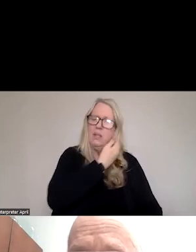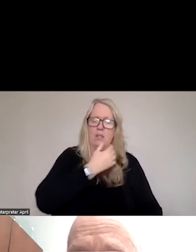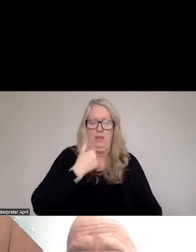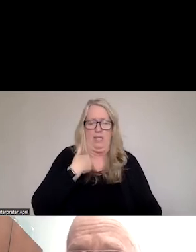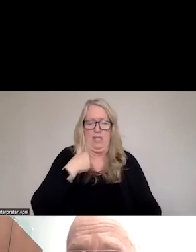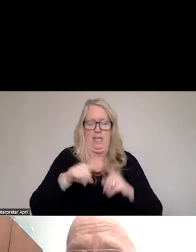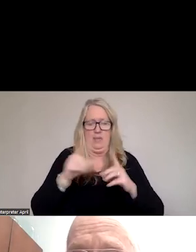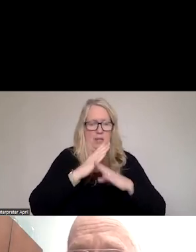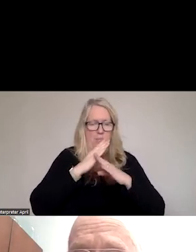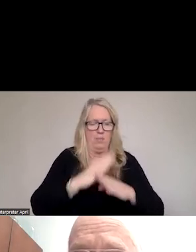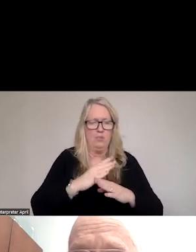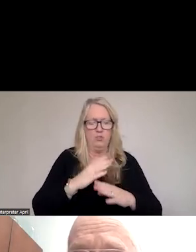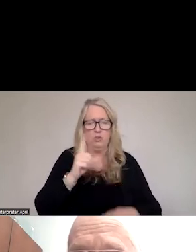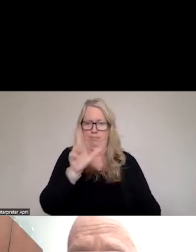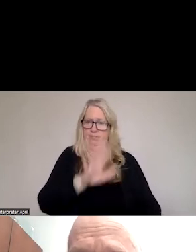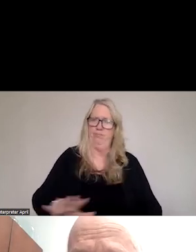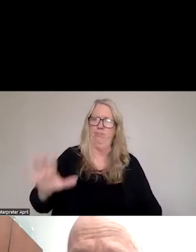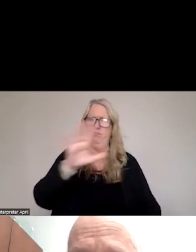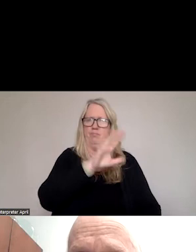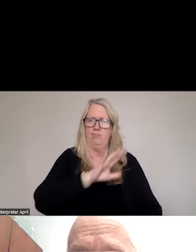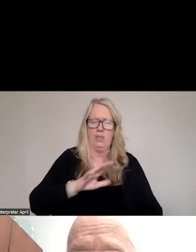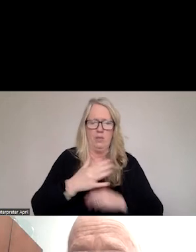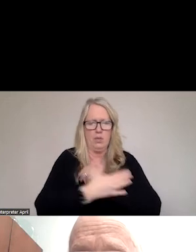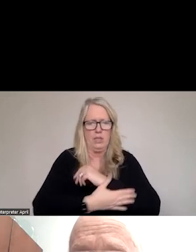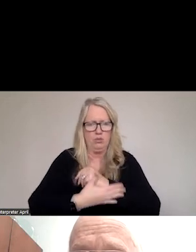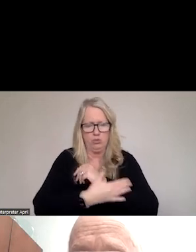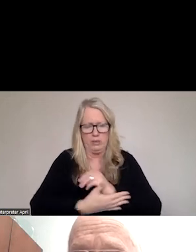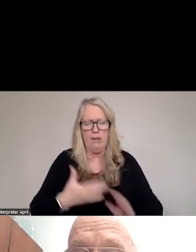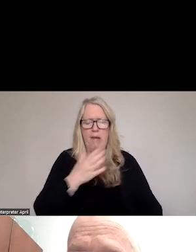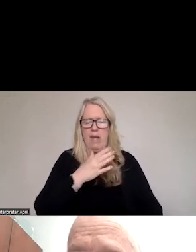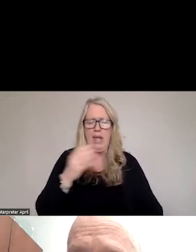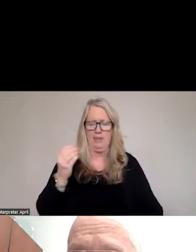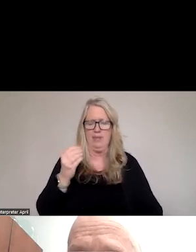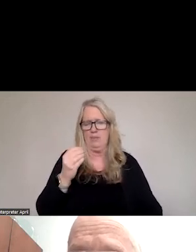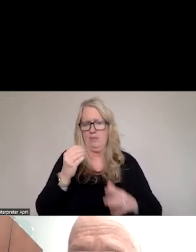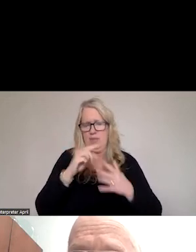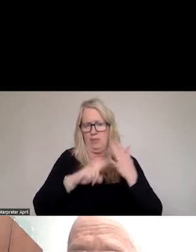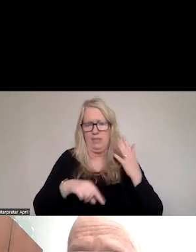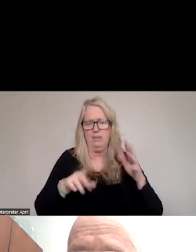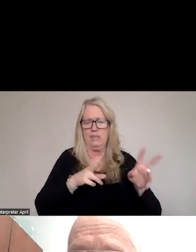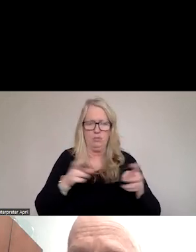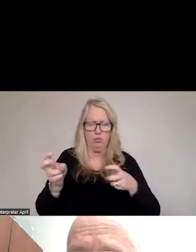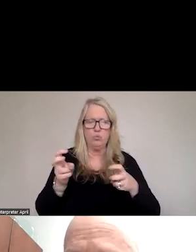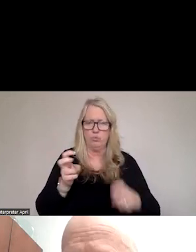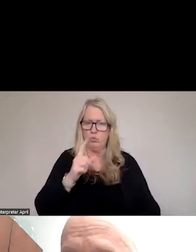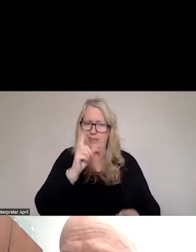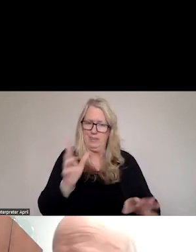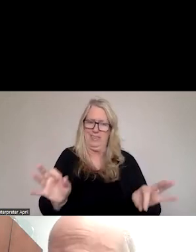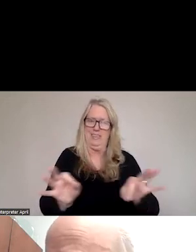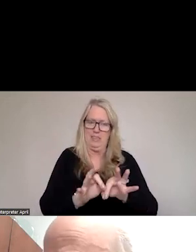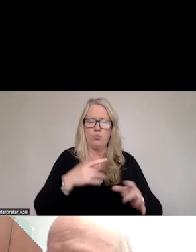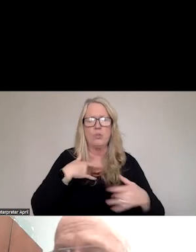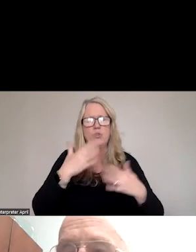prevention across the country, and that these issues are certainly a central concern.